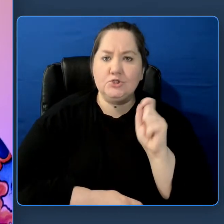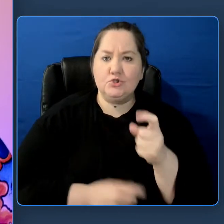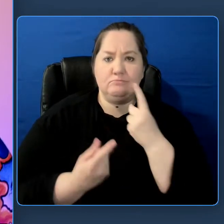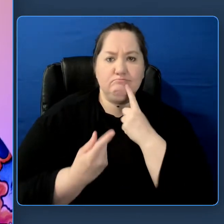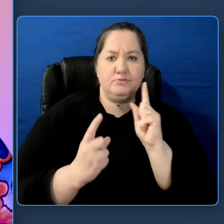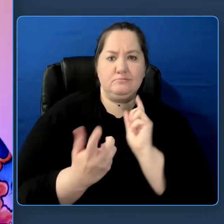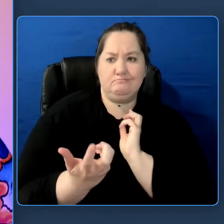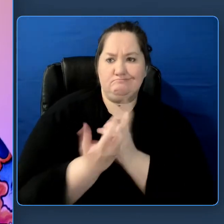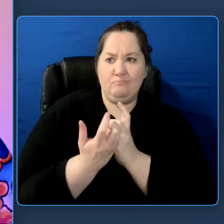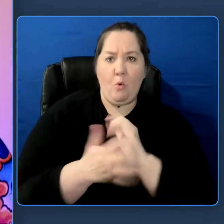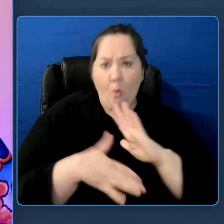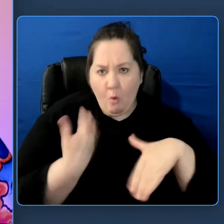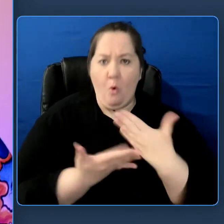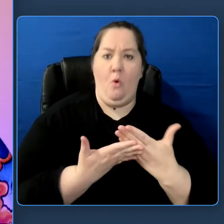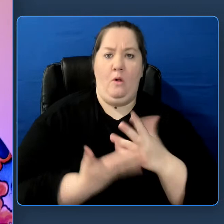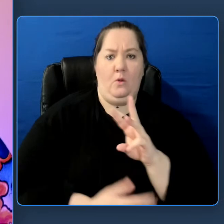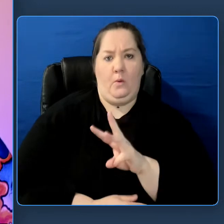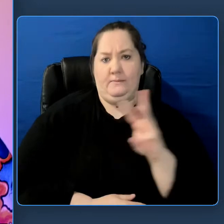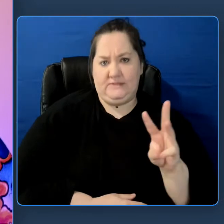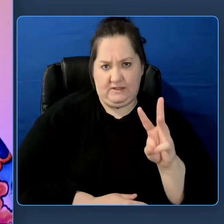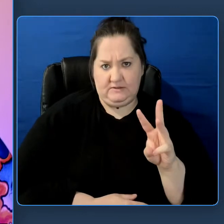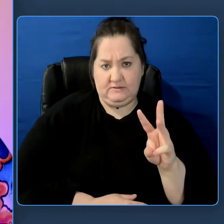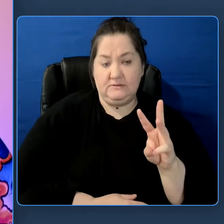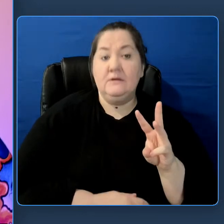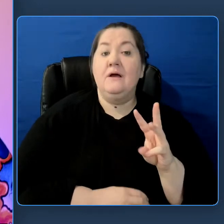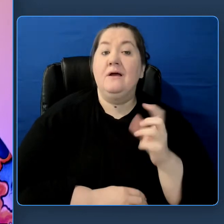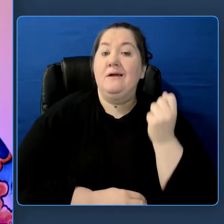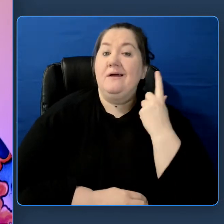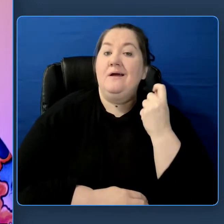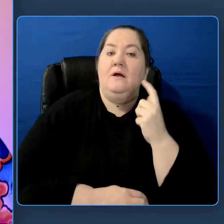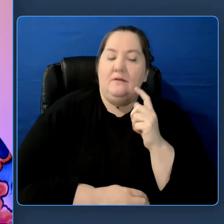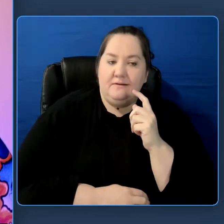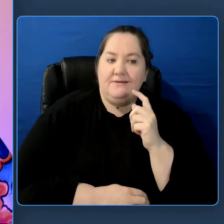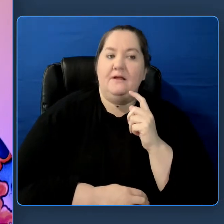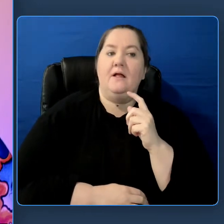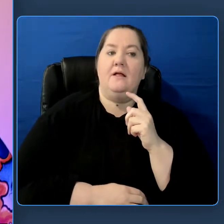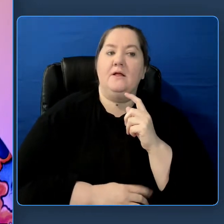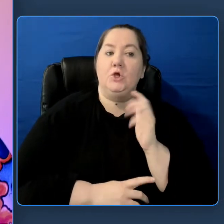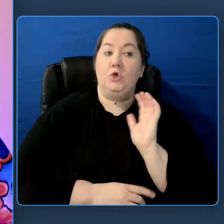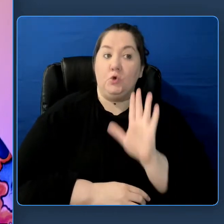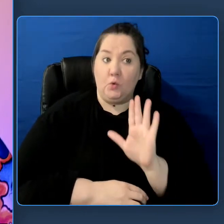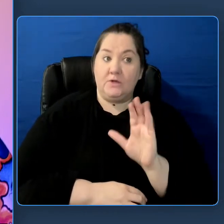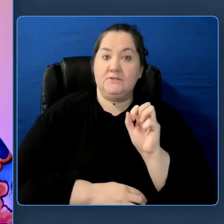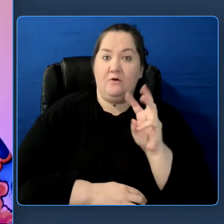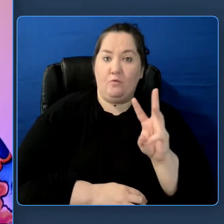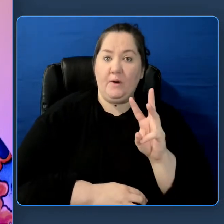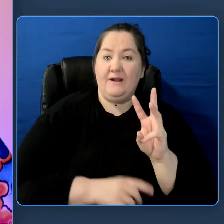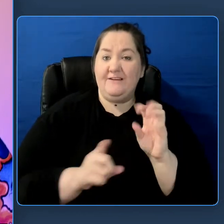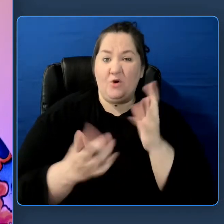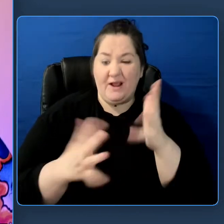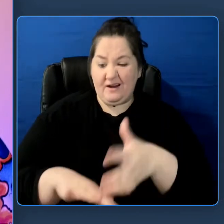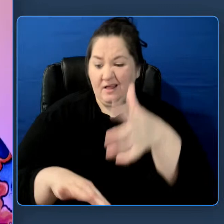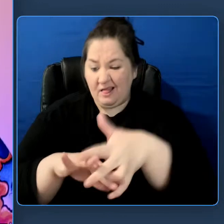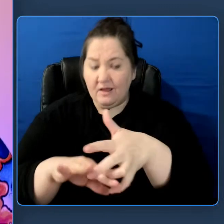on every website. And sometimes it actually breaks the accessibility for your software.